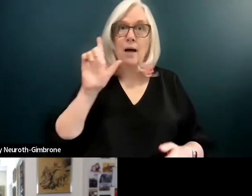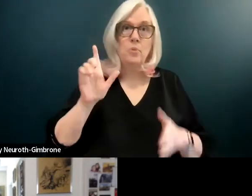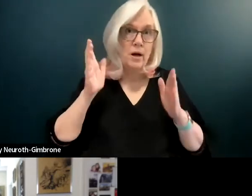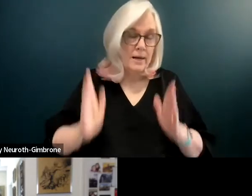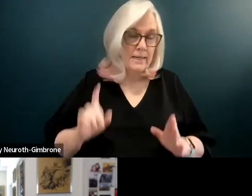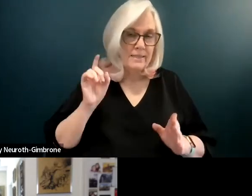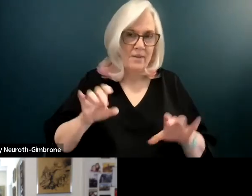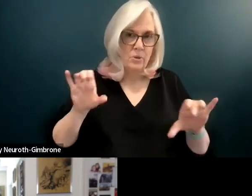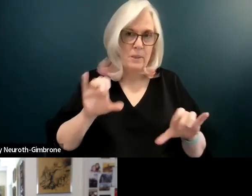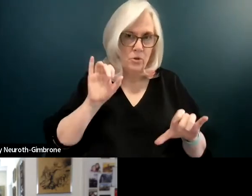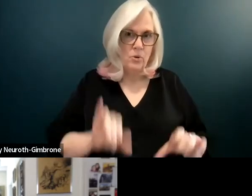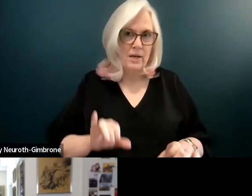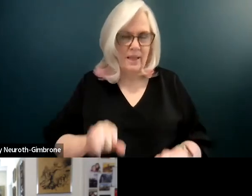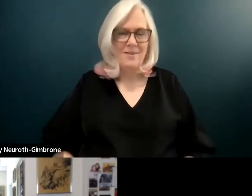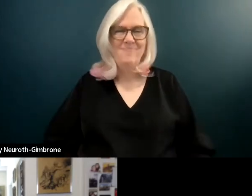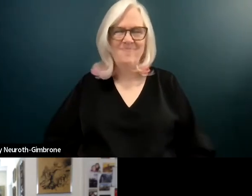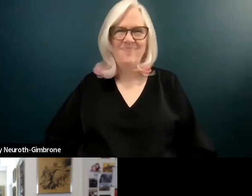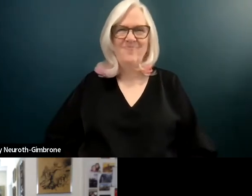degree.